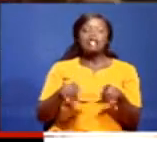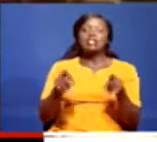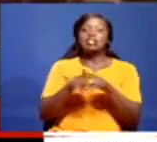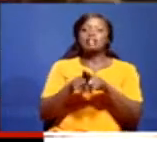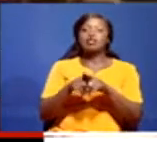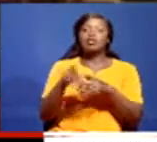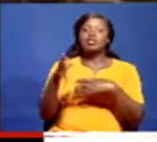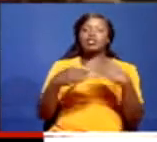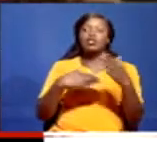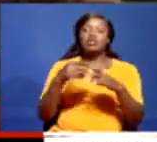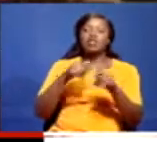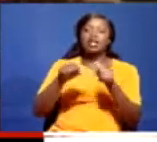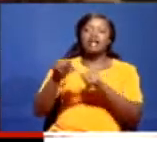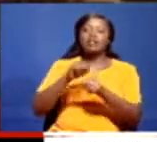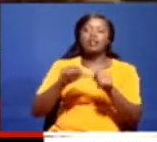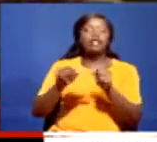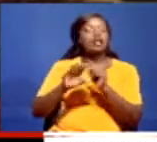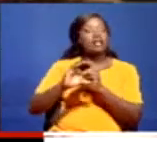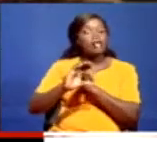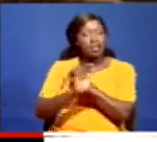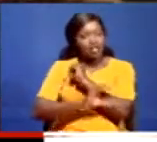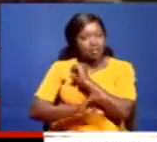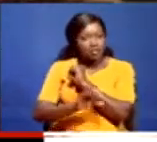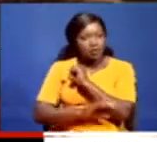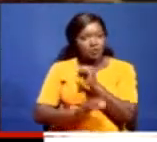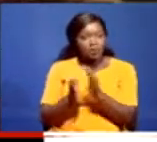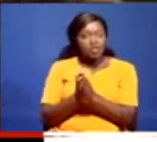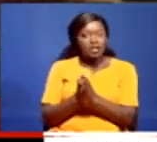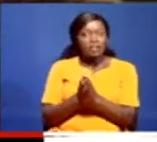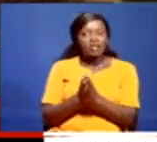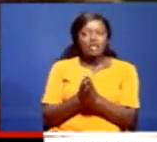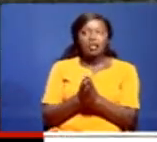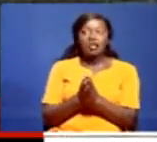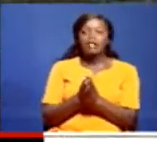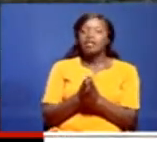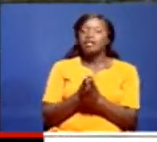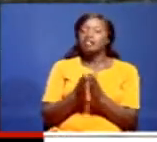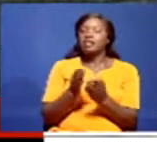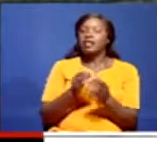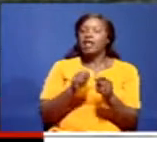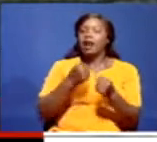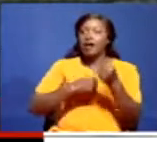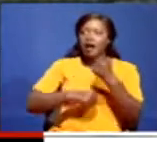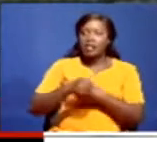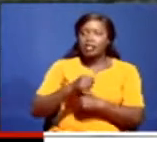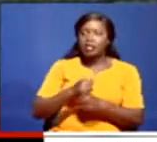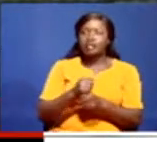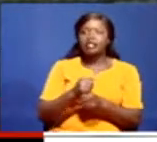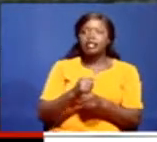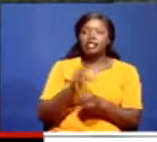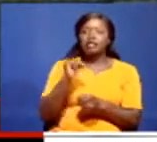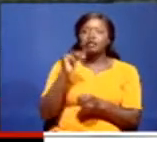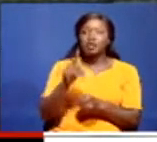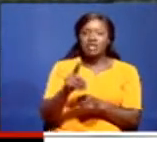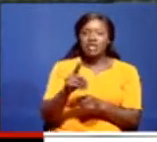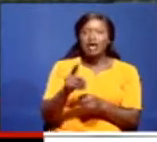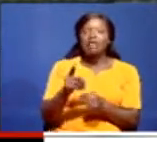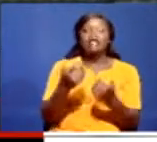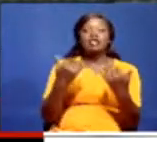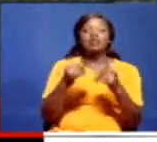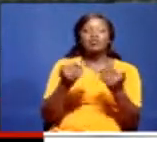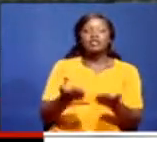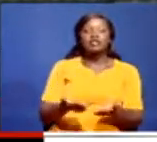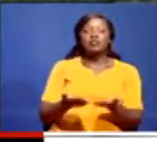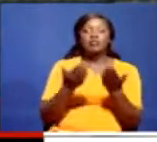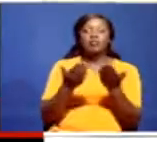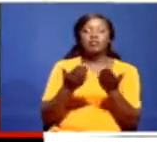country. Kaimu mkurugenzi mkuu wa KBC Samuel Maina alisema matangazo hayo mbashara ya michezo yataboresha vipindi vya